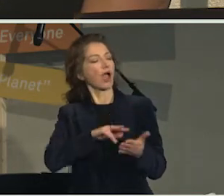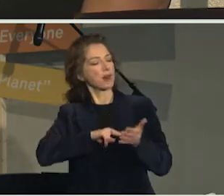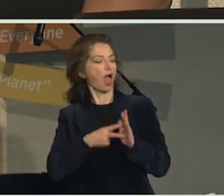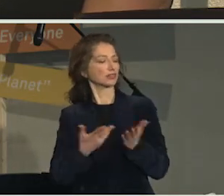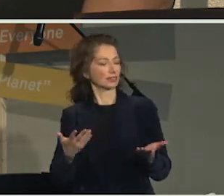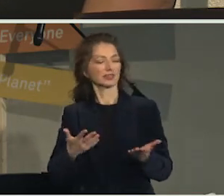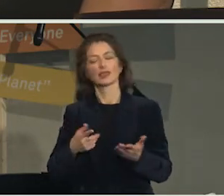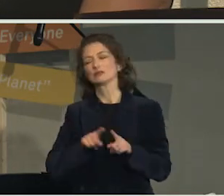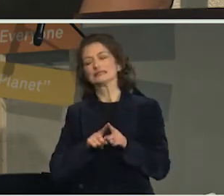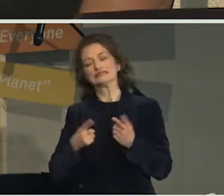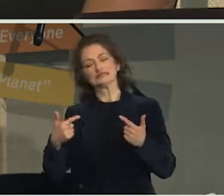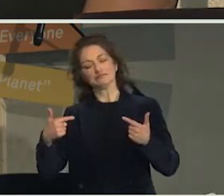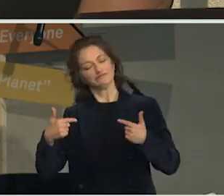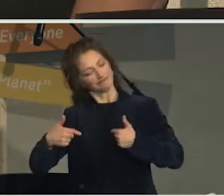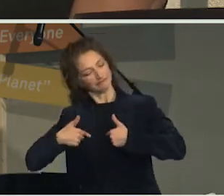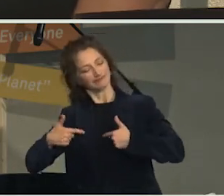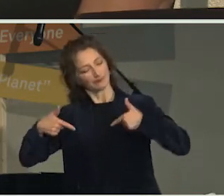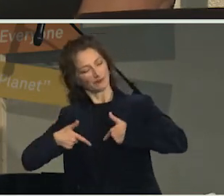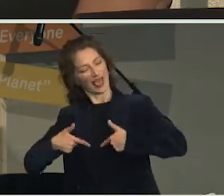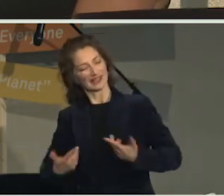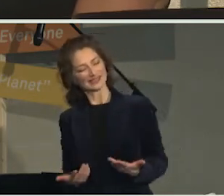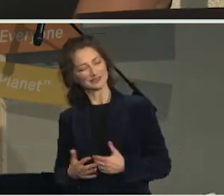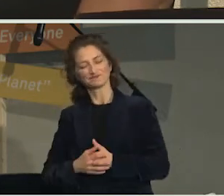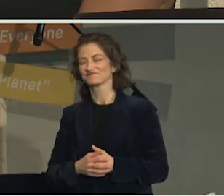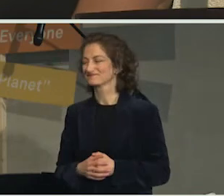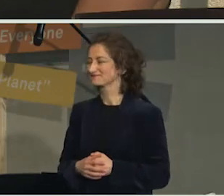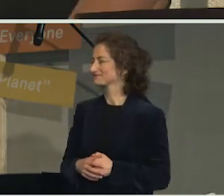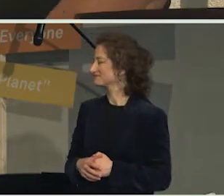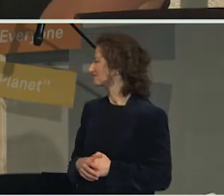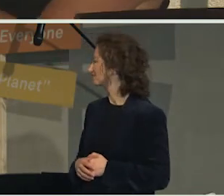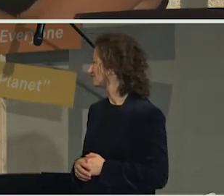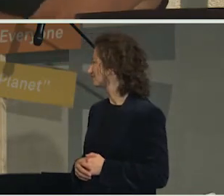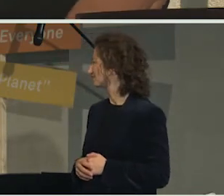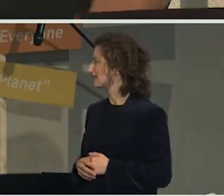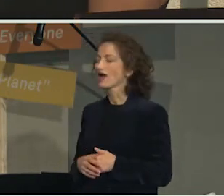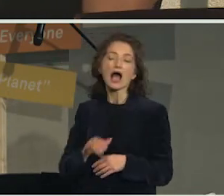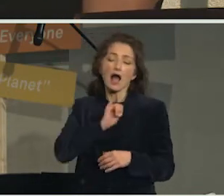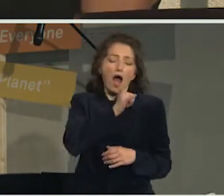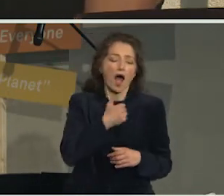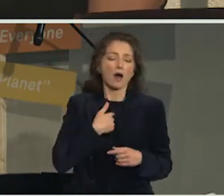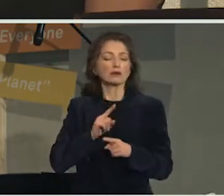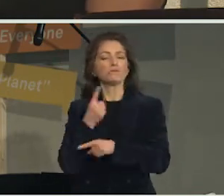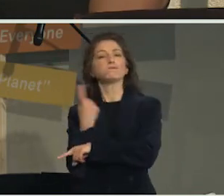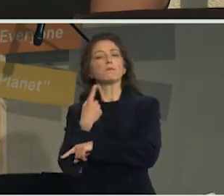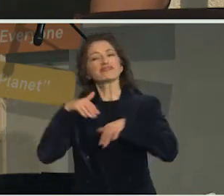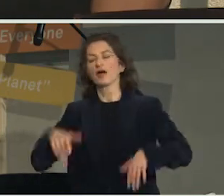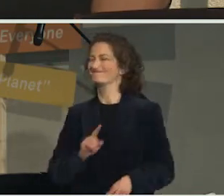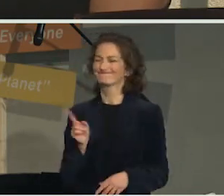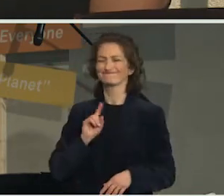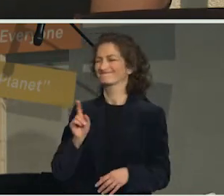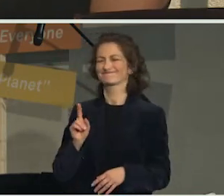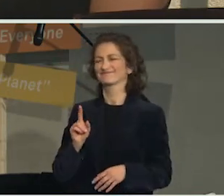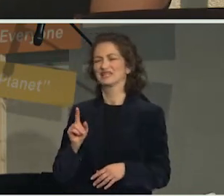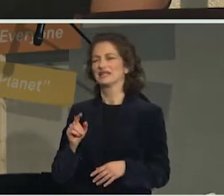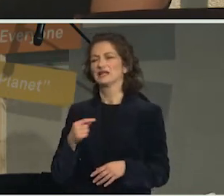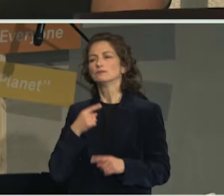taking bubble baths. Yes. Sounds like self-care to me. That's it. You got it. You know, I had to learn it. I had to learn to identify that as